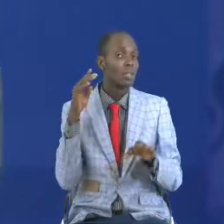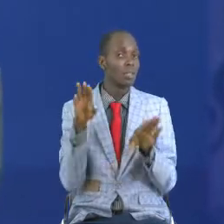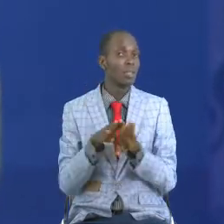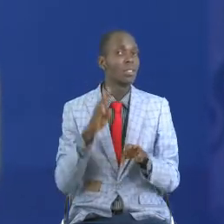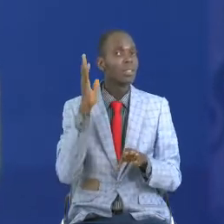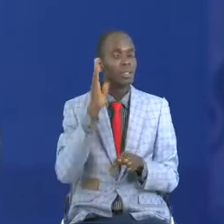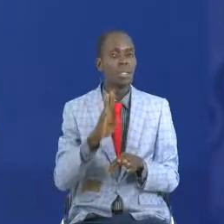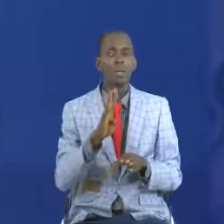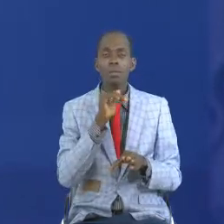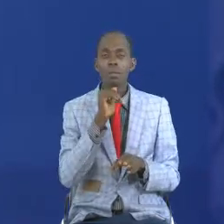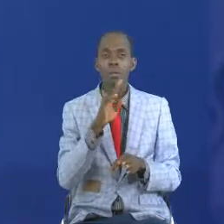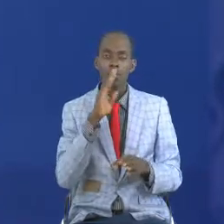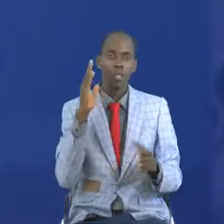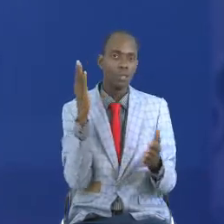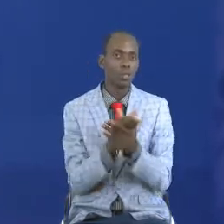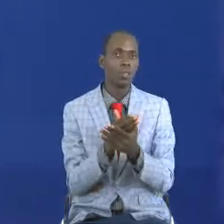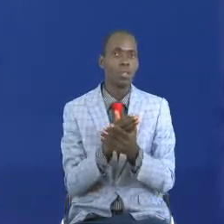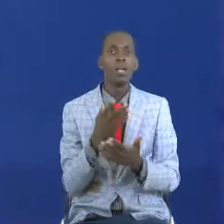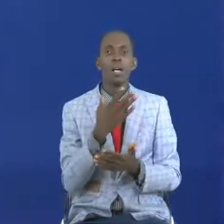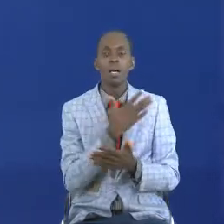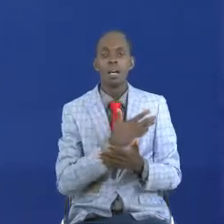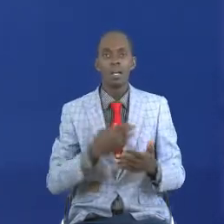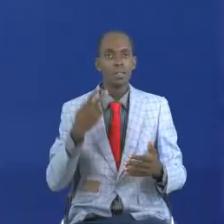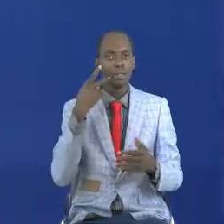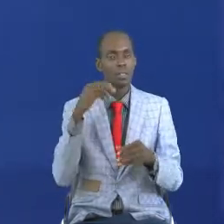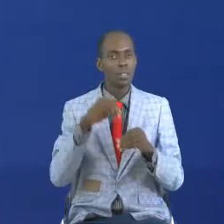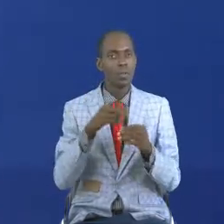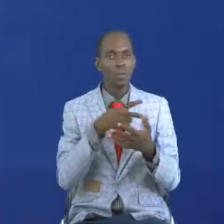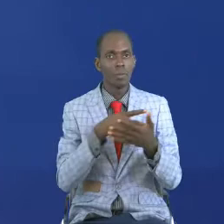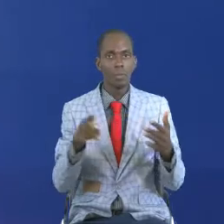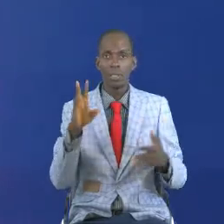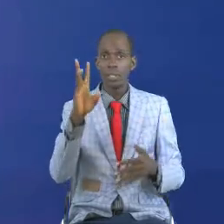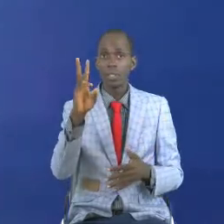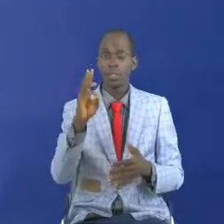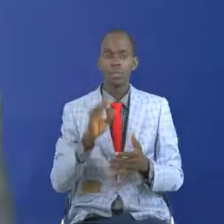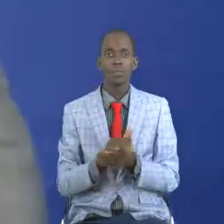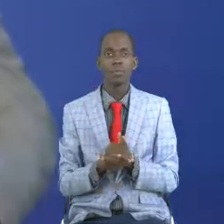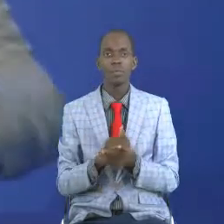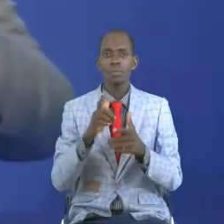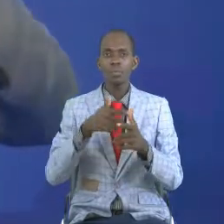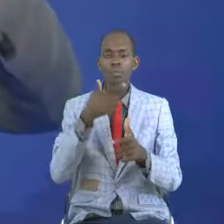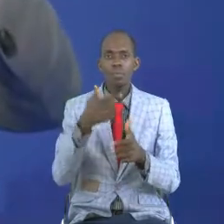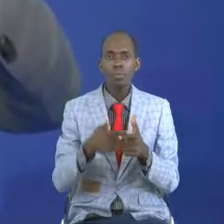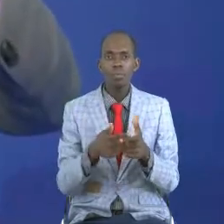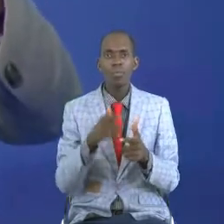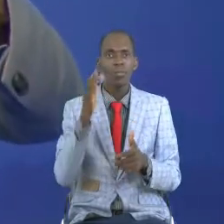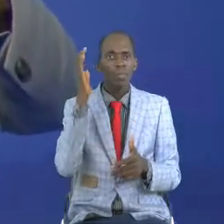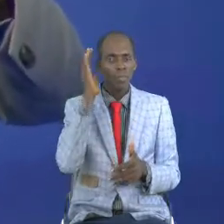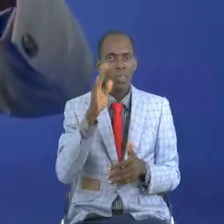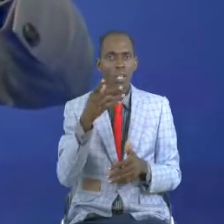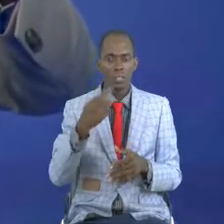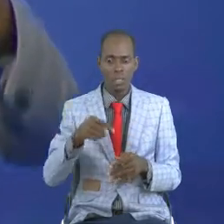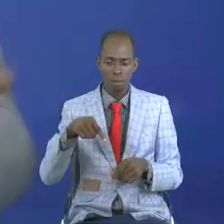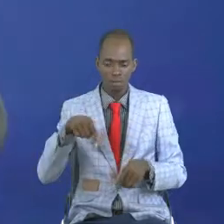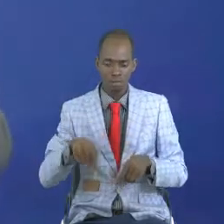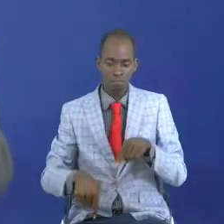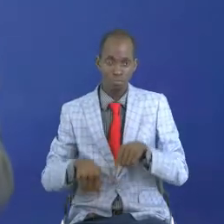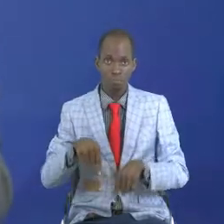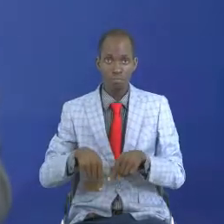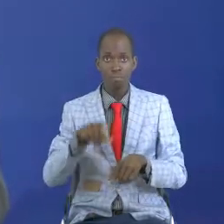unstopped and then in verse 6 he tells us then shall the lame man